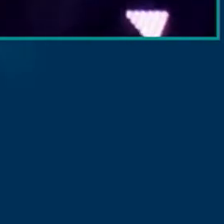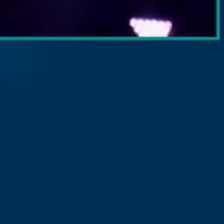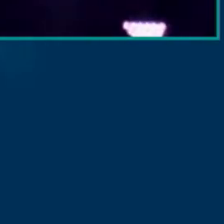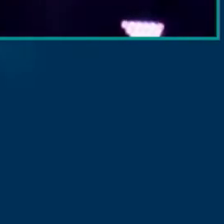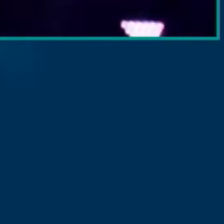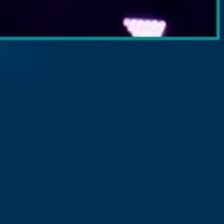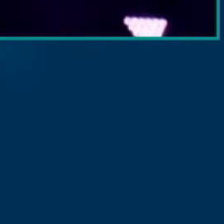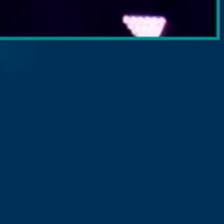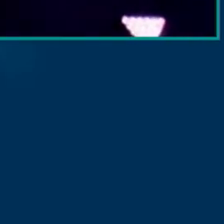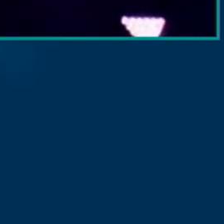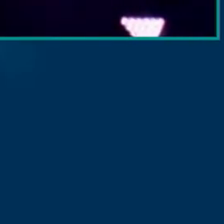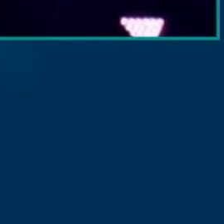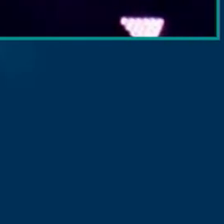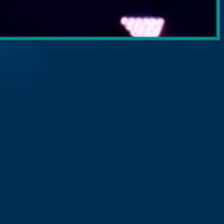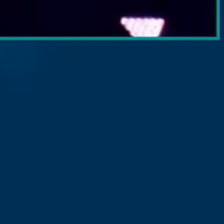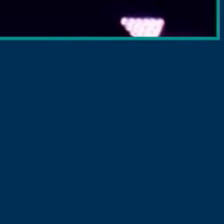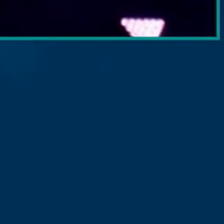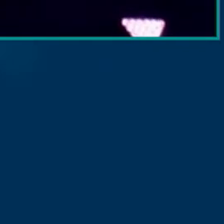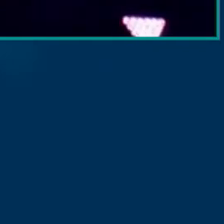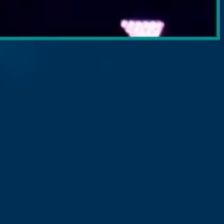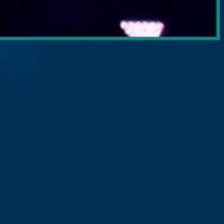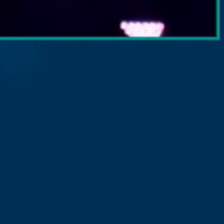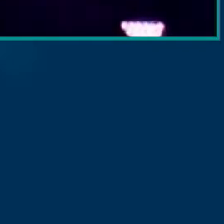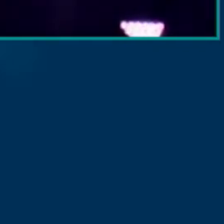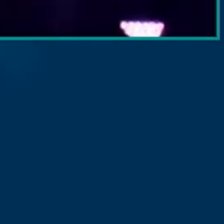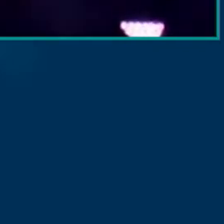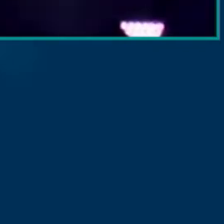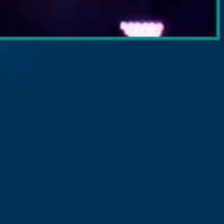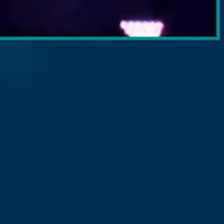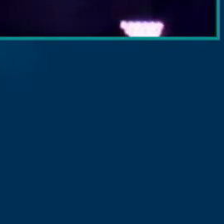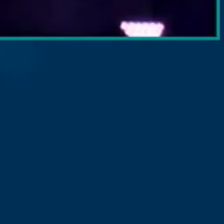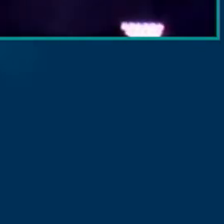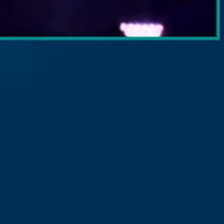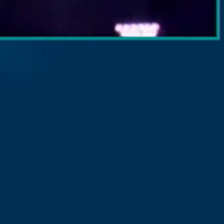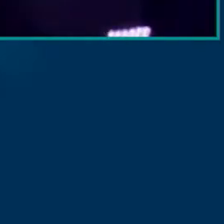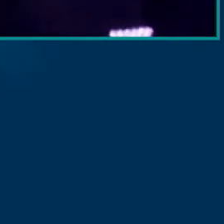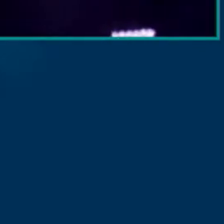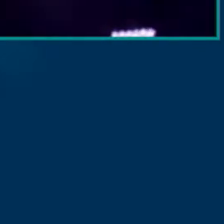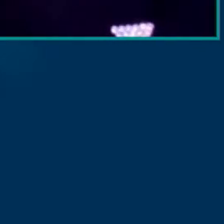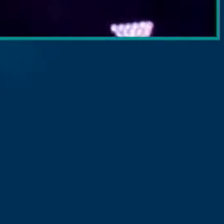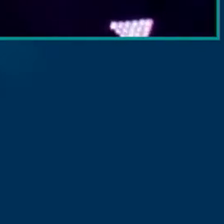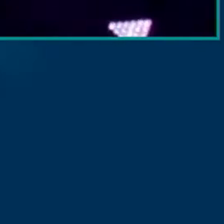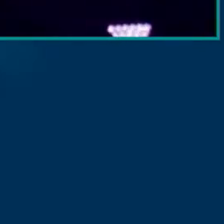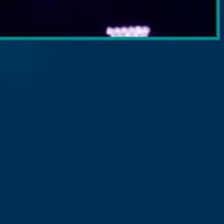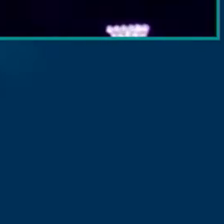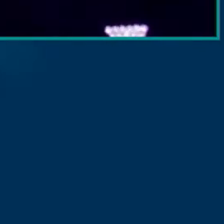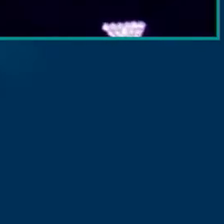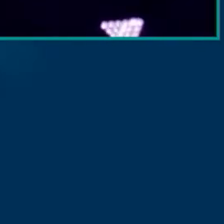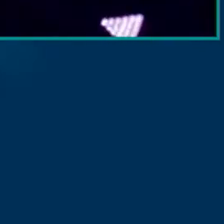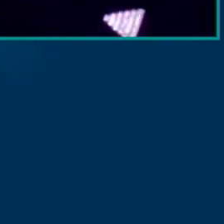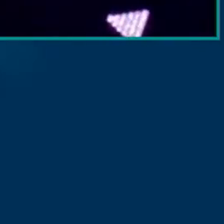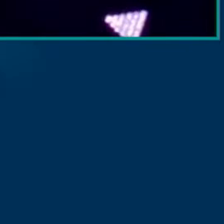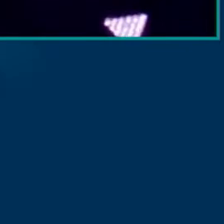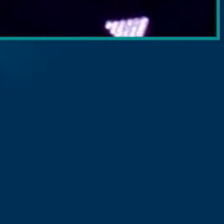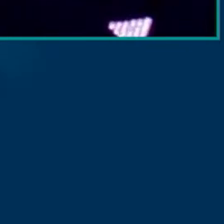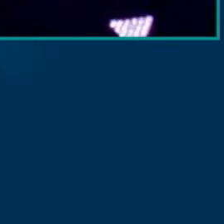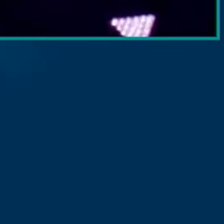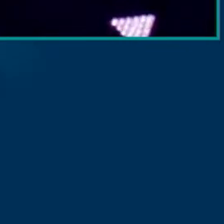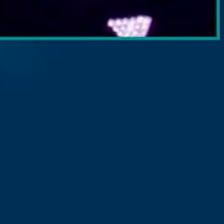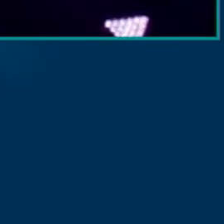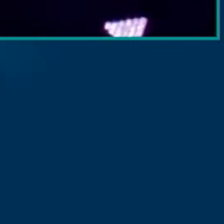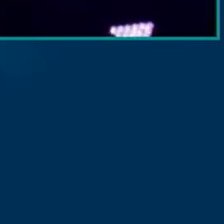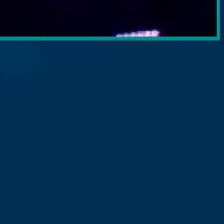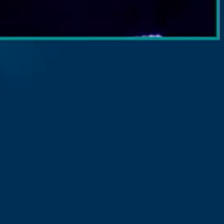production are higher and higher? This question will be answered. So, first of all, we need to remember that